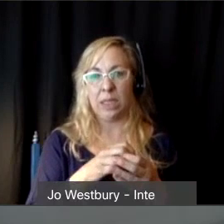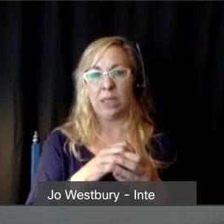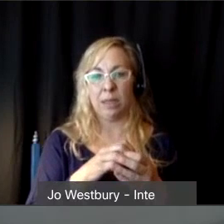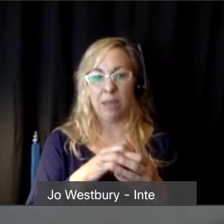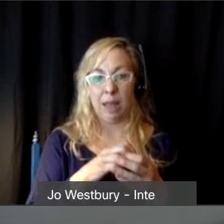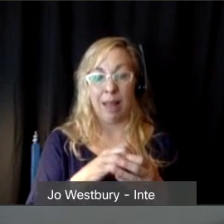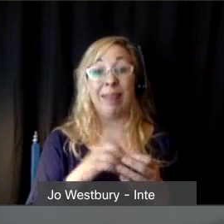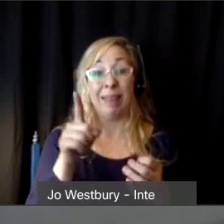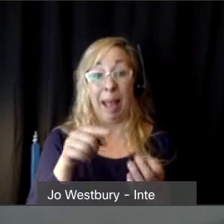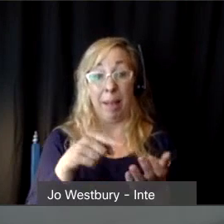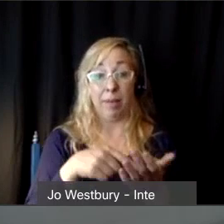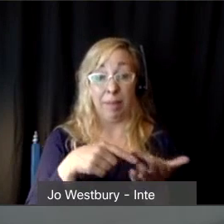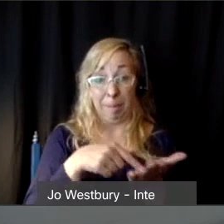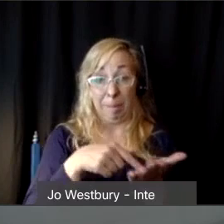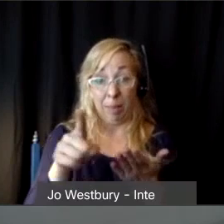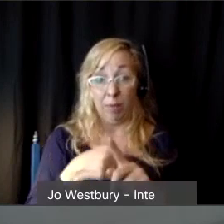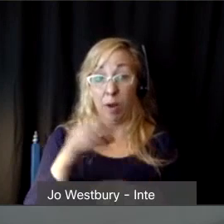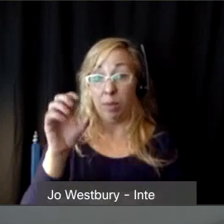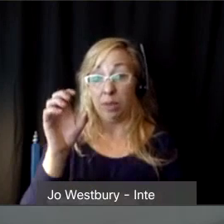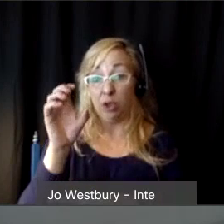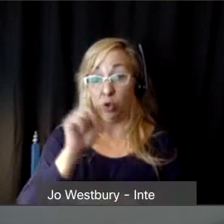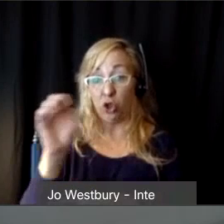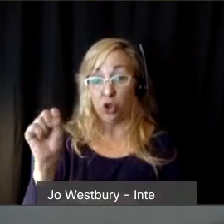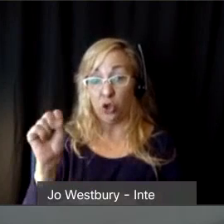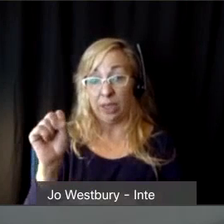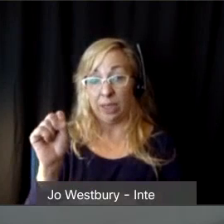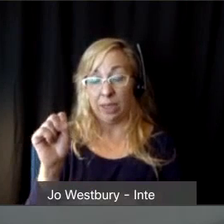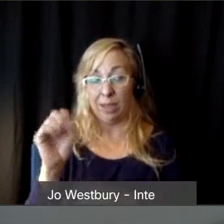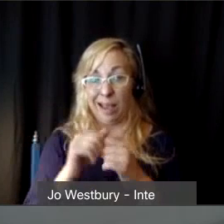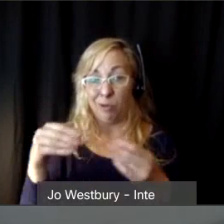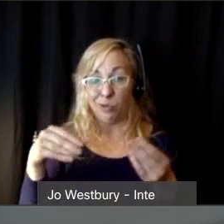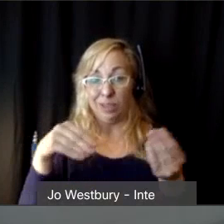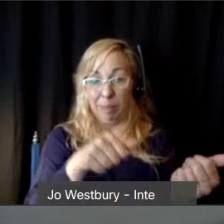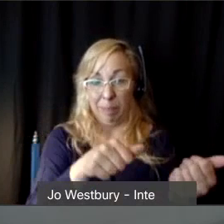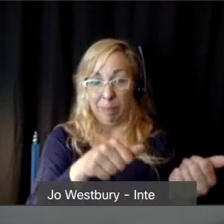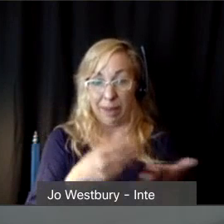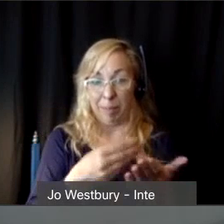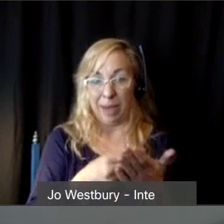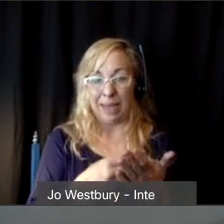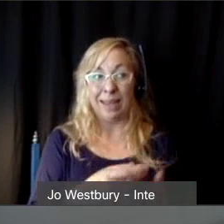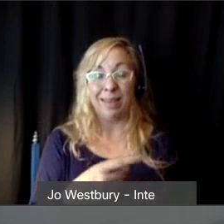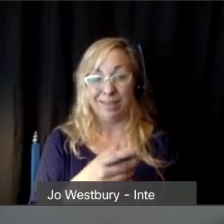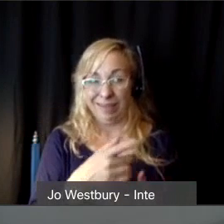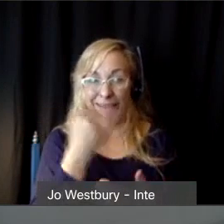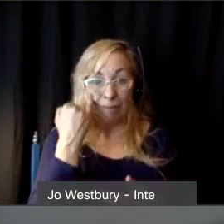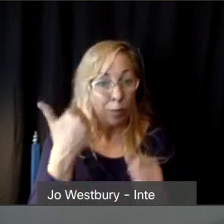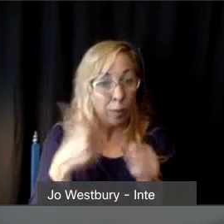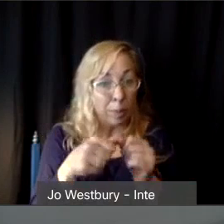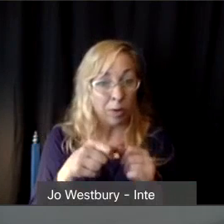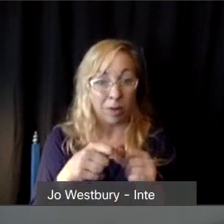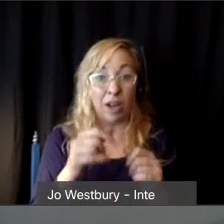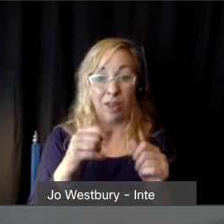payment that people got from Social Security, and spending those funds. As people recall, you have a year to spend the funds. Some